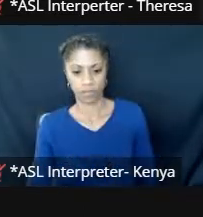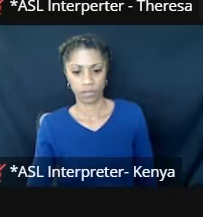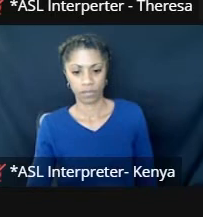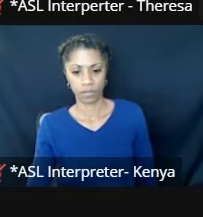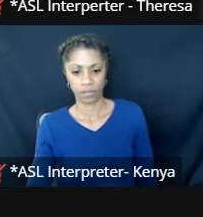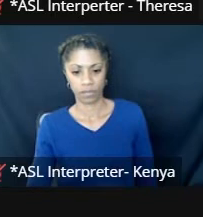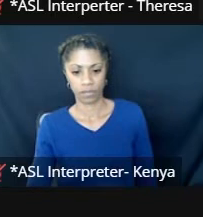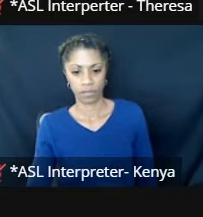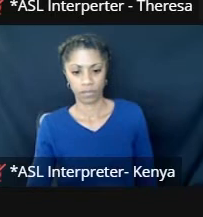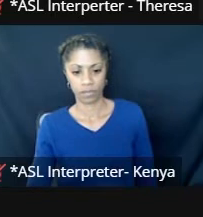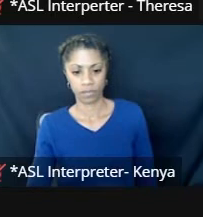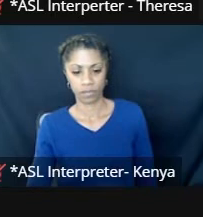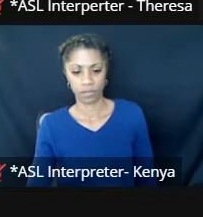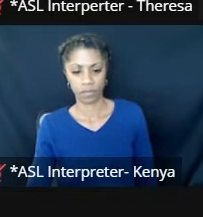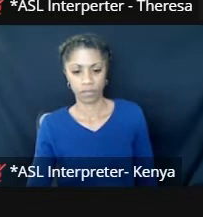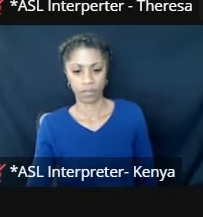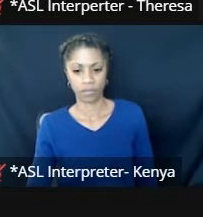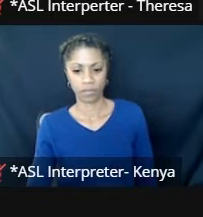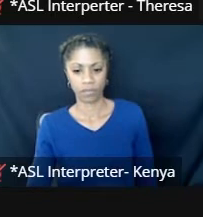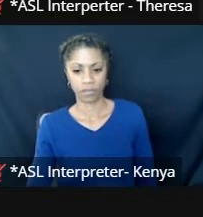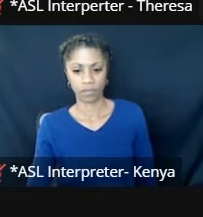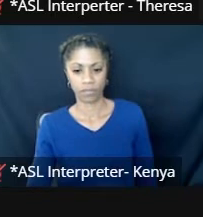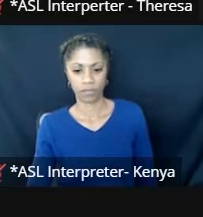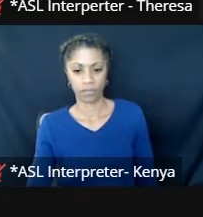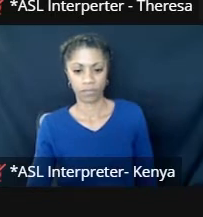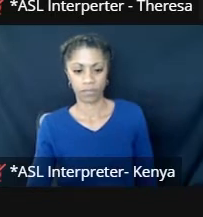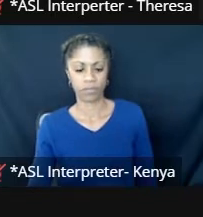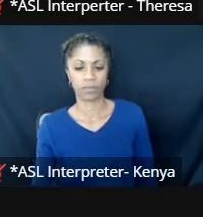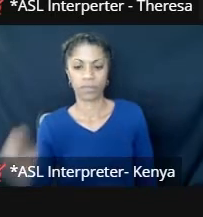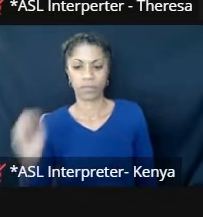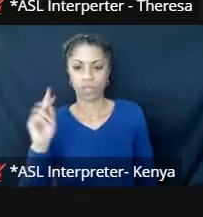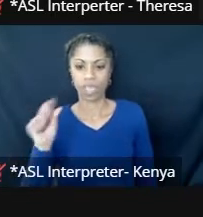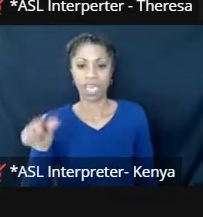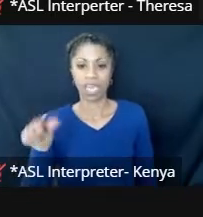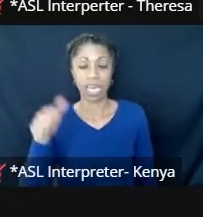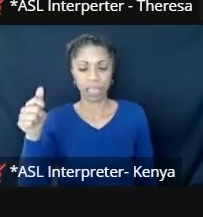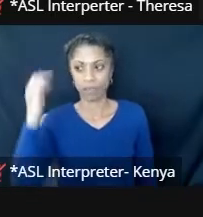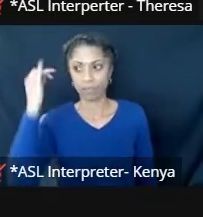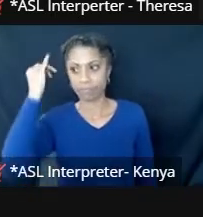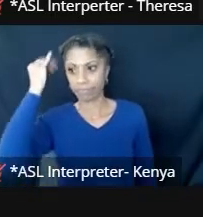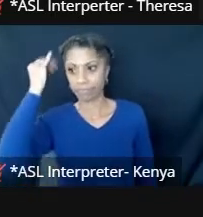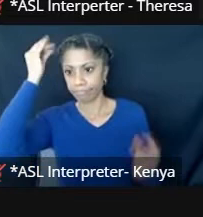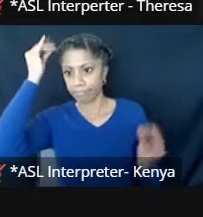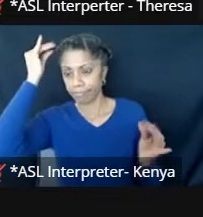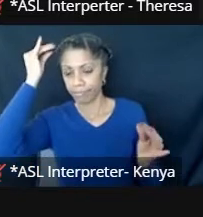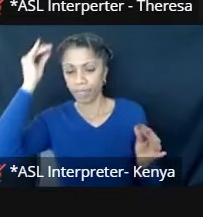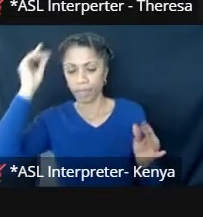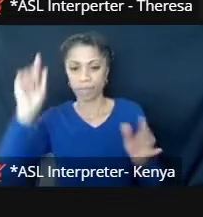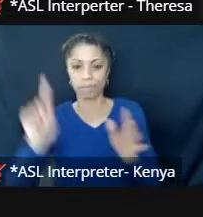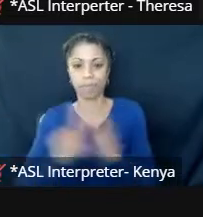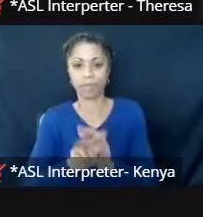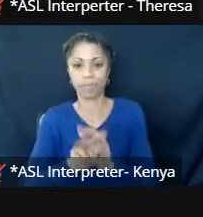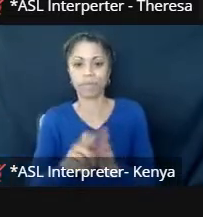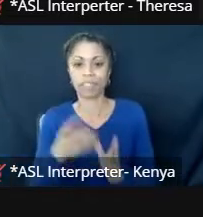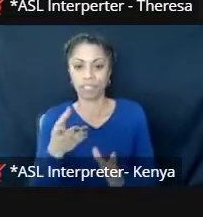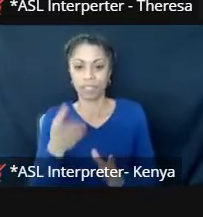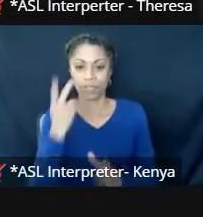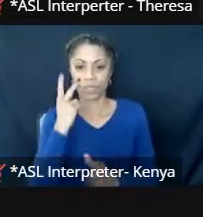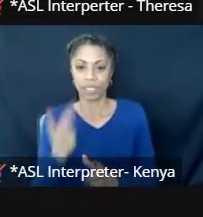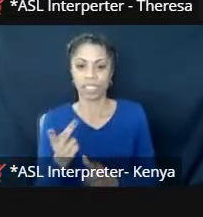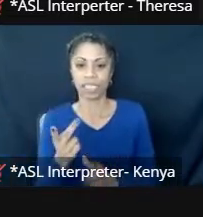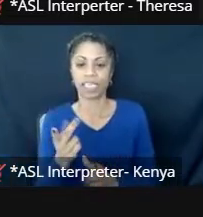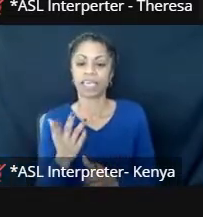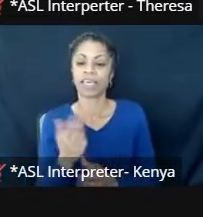Awesome. Well, other reflections may come to people. As people noted, inclusion is